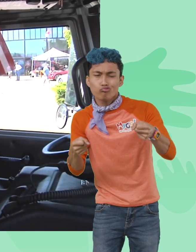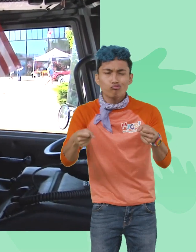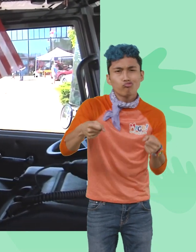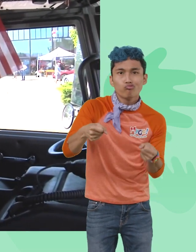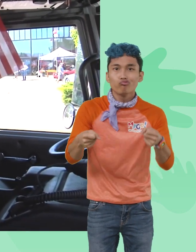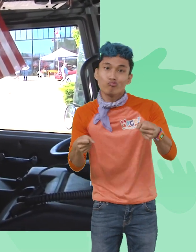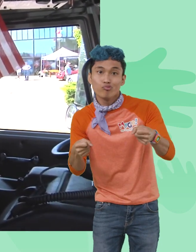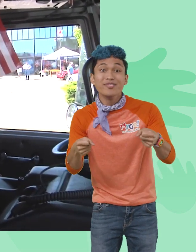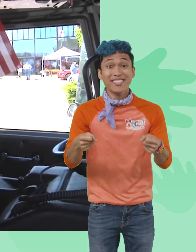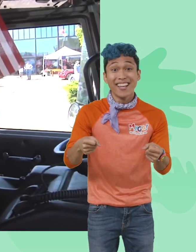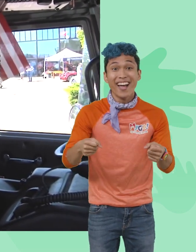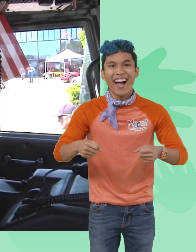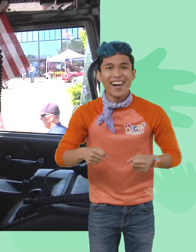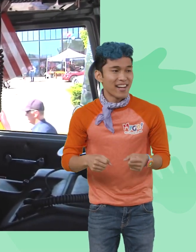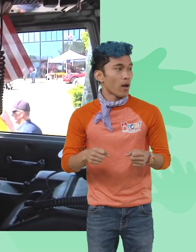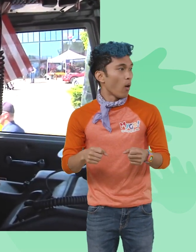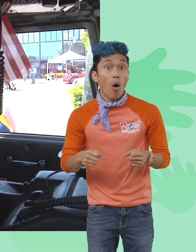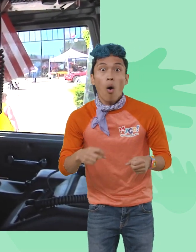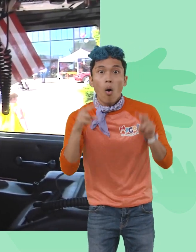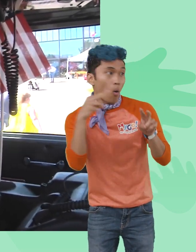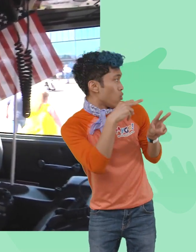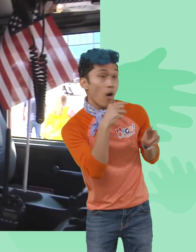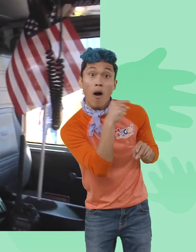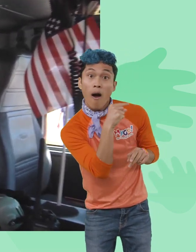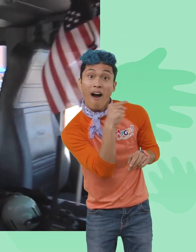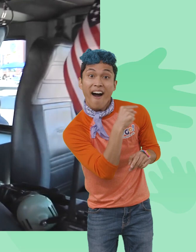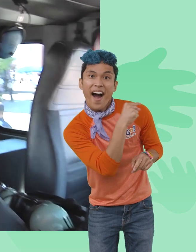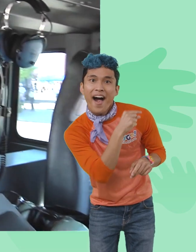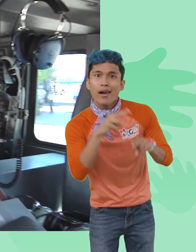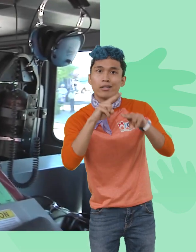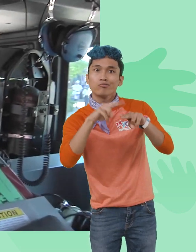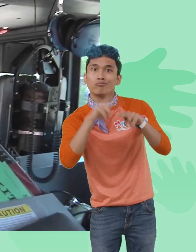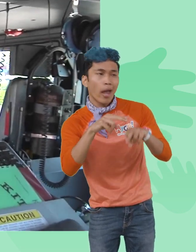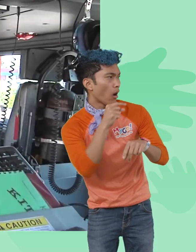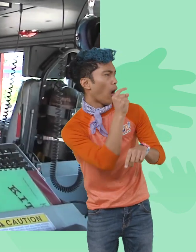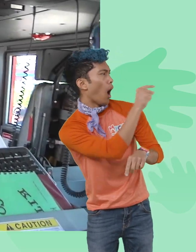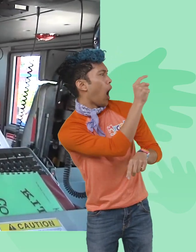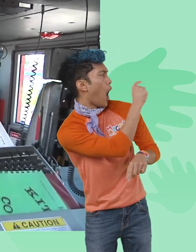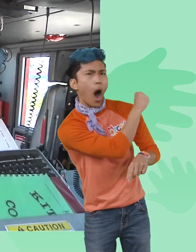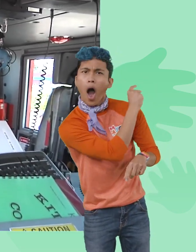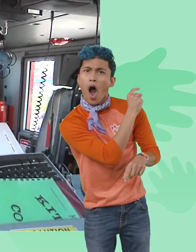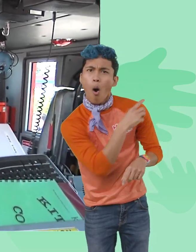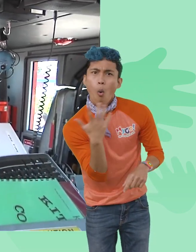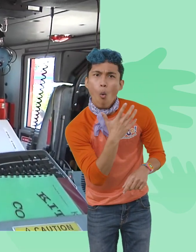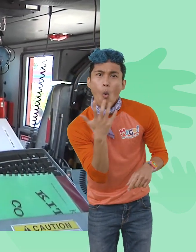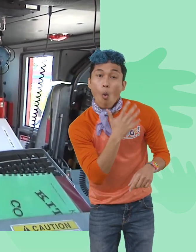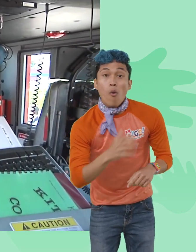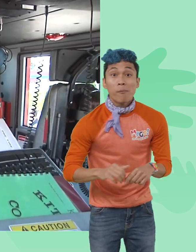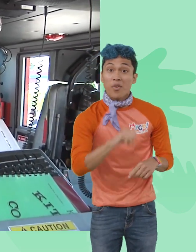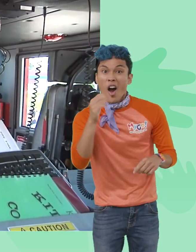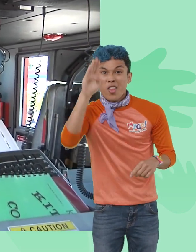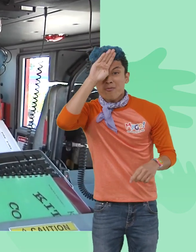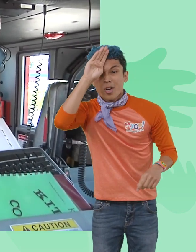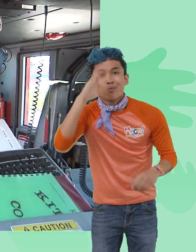truck with the steering wheel. Oh, check the back out with me. Yeah, look at all those seats. That's where the rest of the